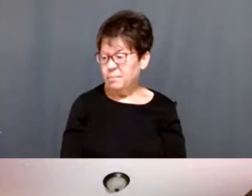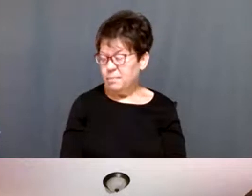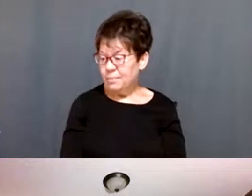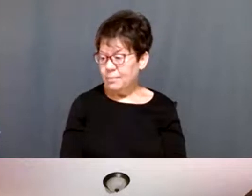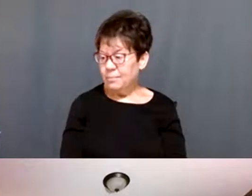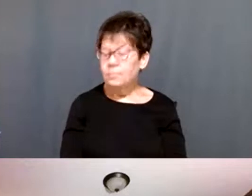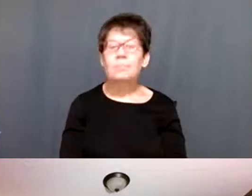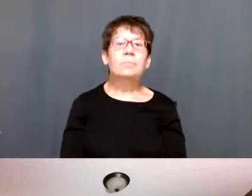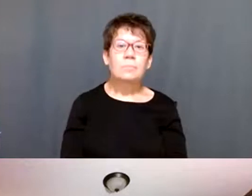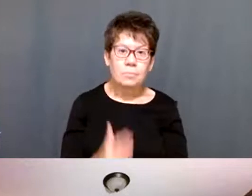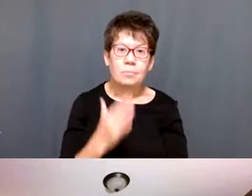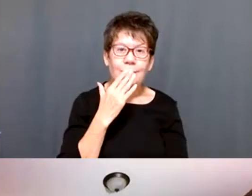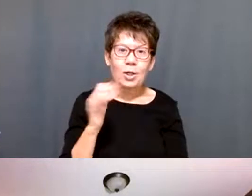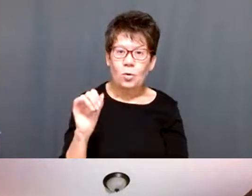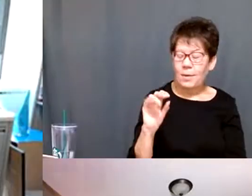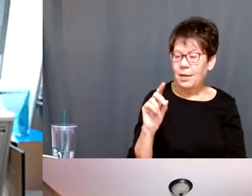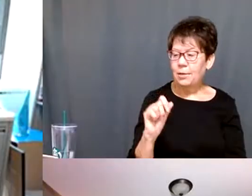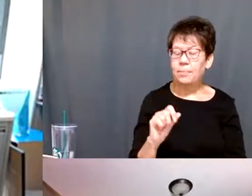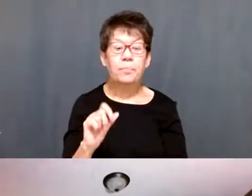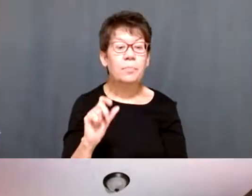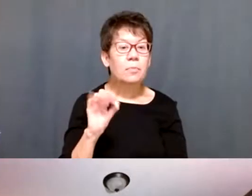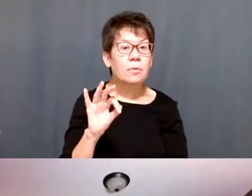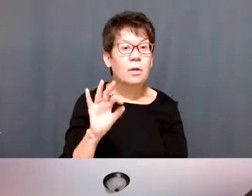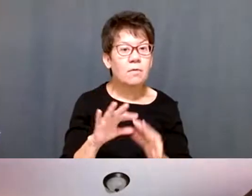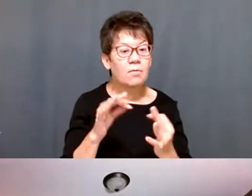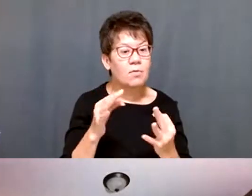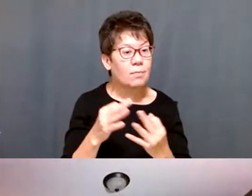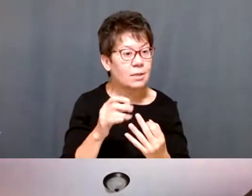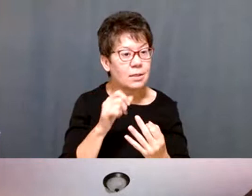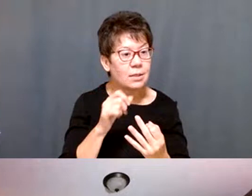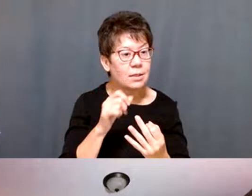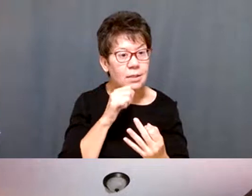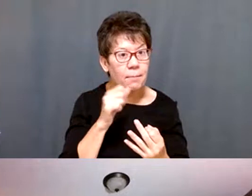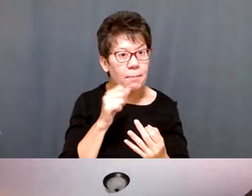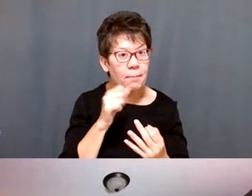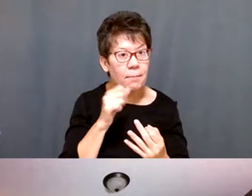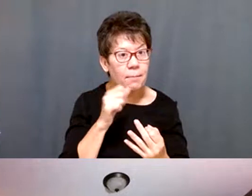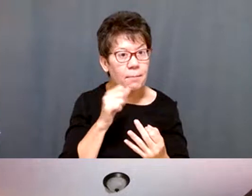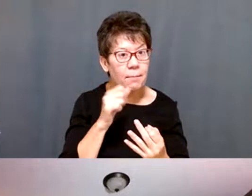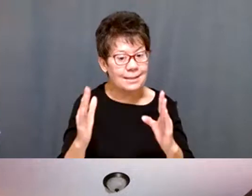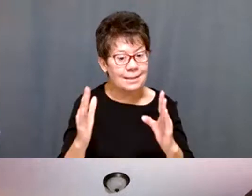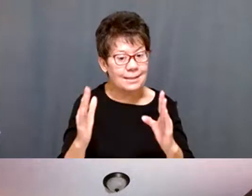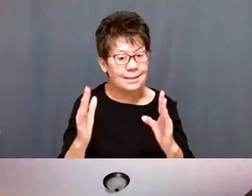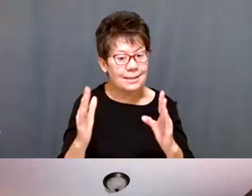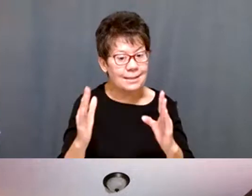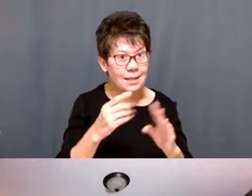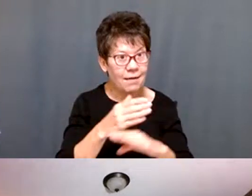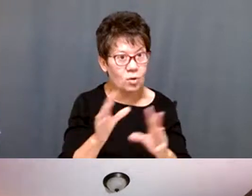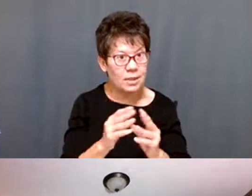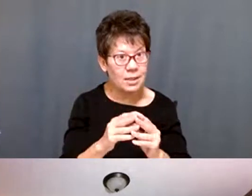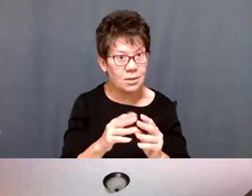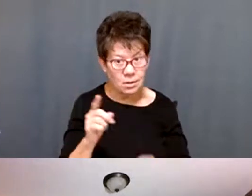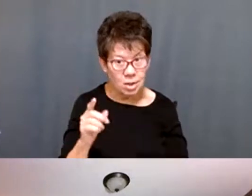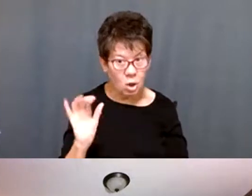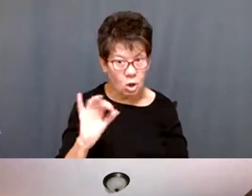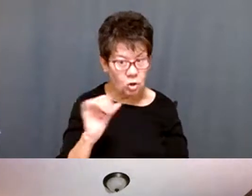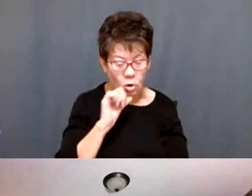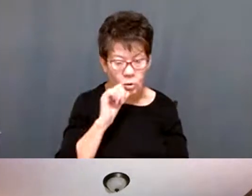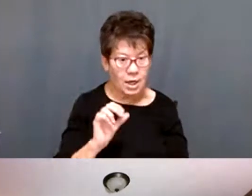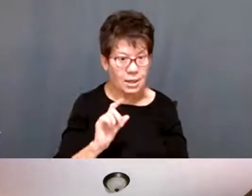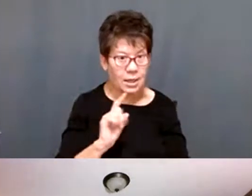Great, thank you very much, Amanda. If a family does not make a decision within 10 days following the meeting, would they also not be eligible for